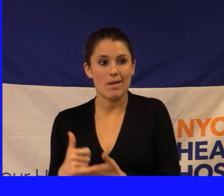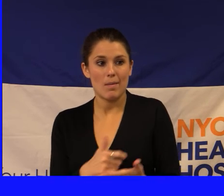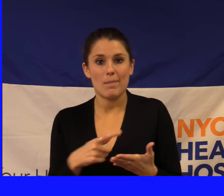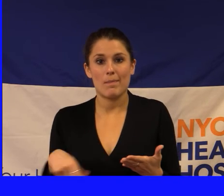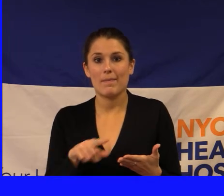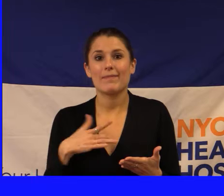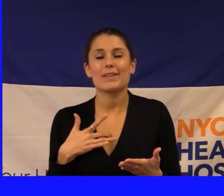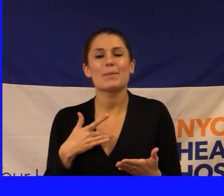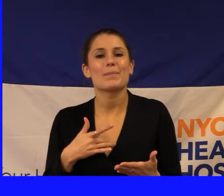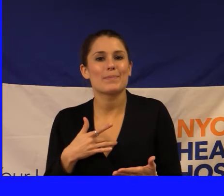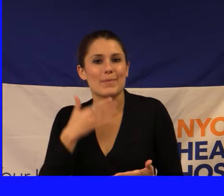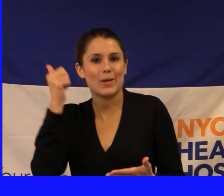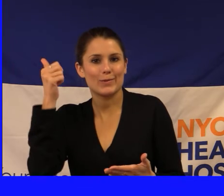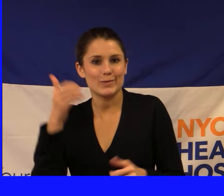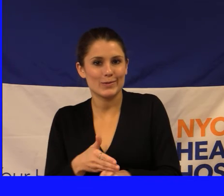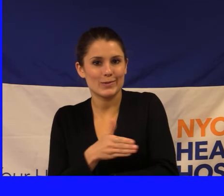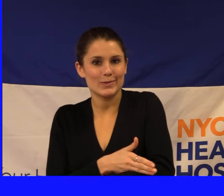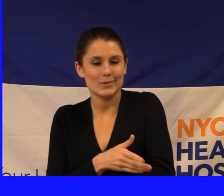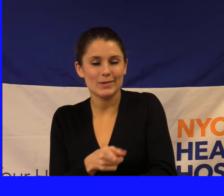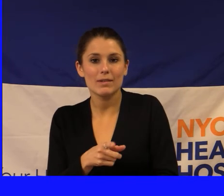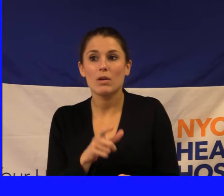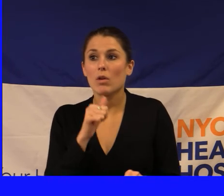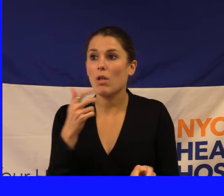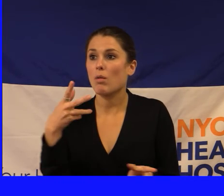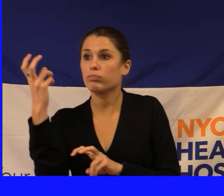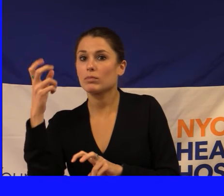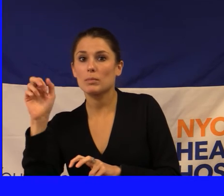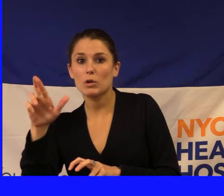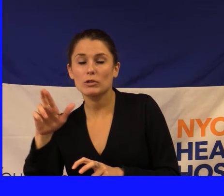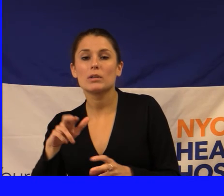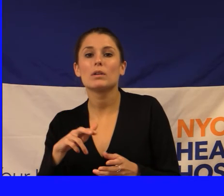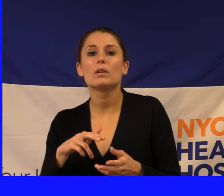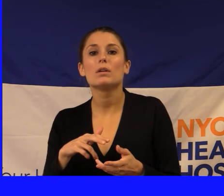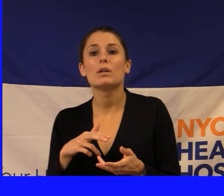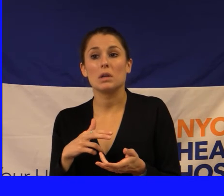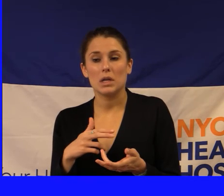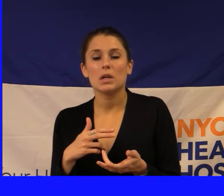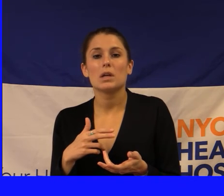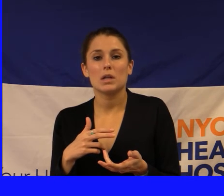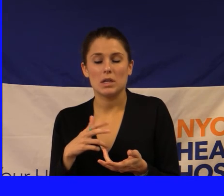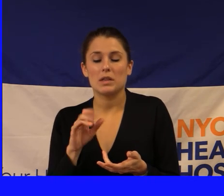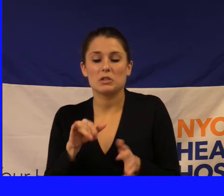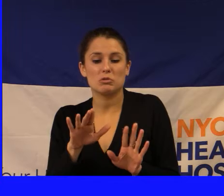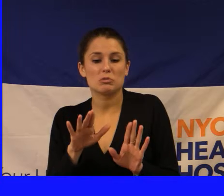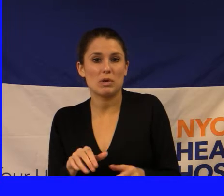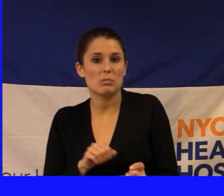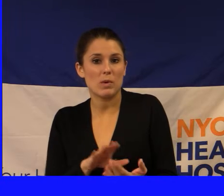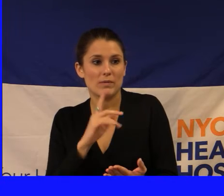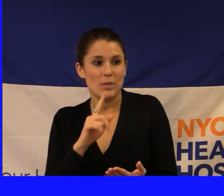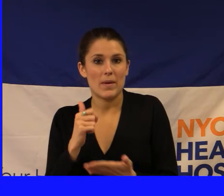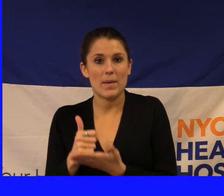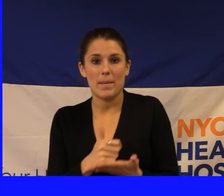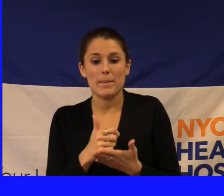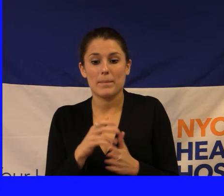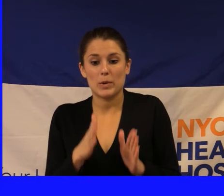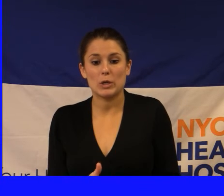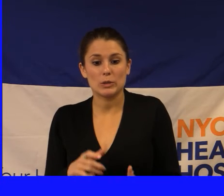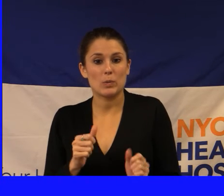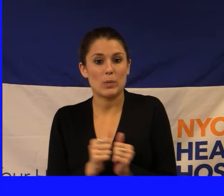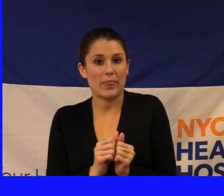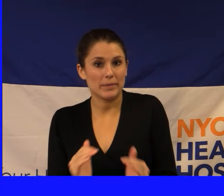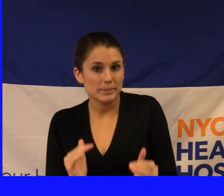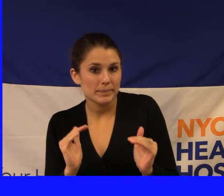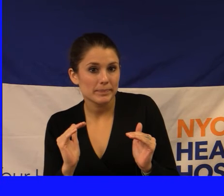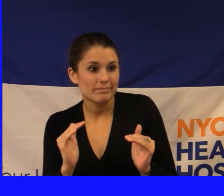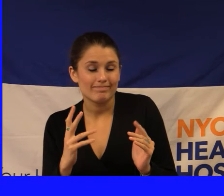better. Staying out of the emergency room is a great way of helping somebody with an advanced illness optimize